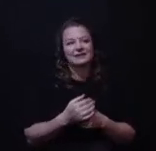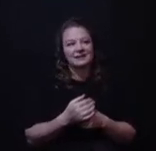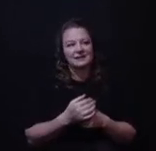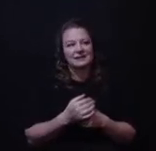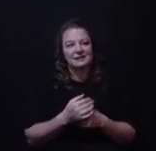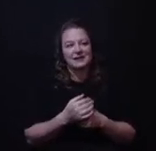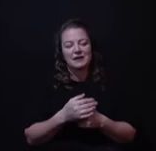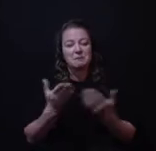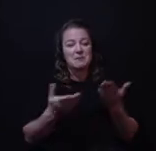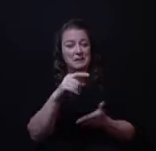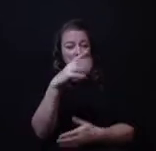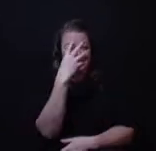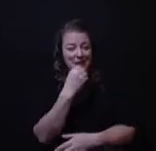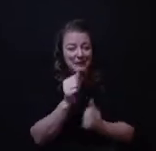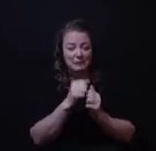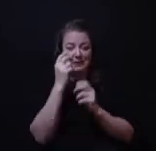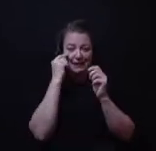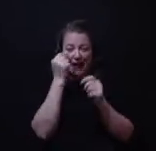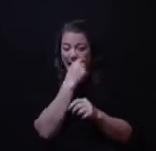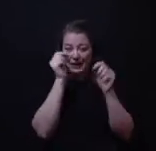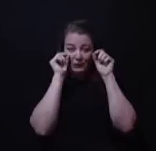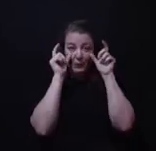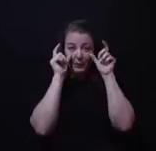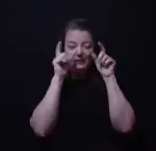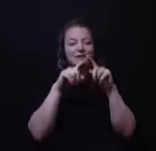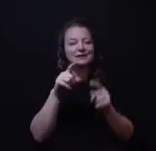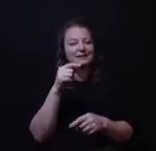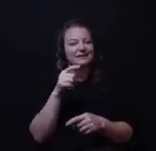Which my guys can do, I promise.